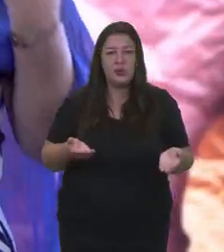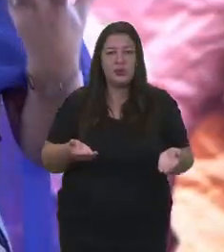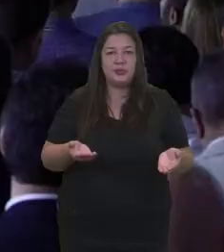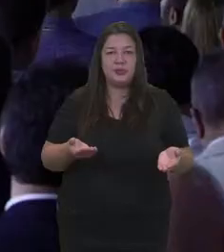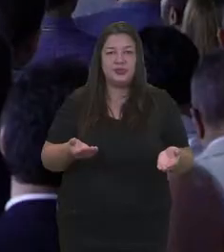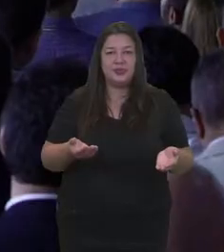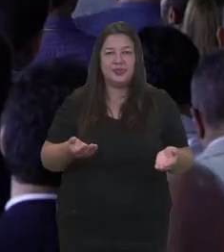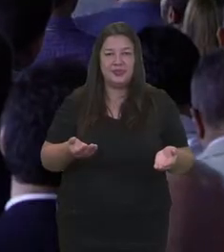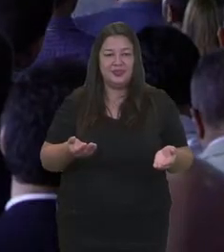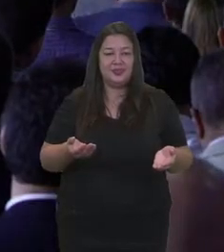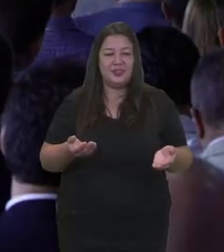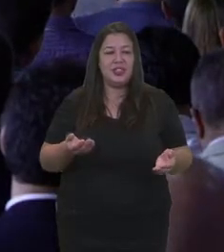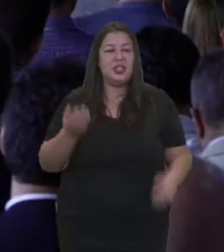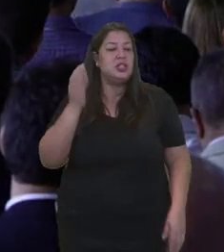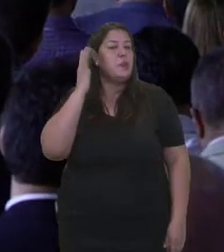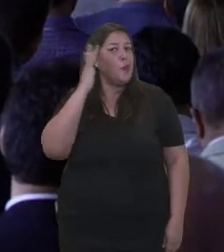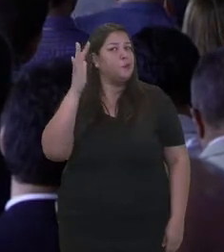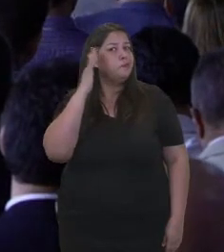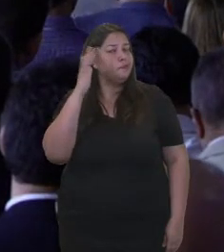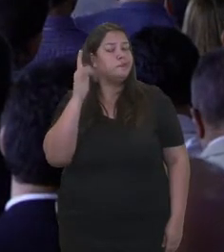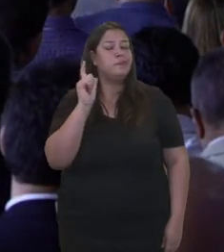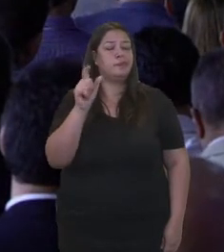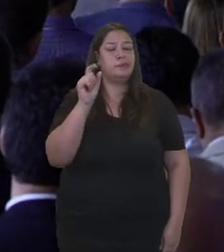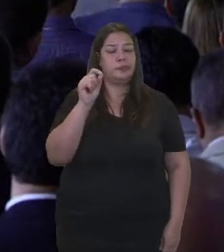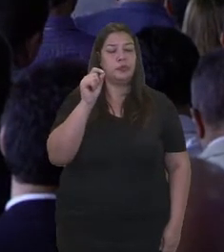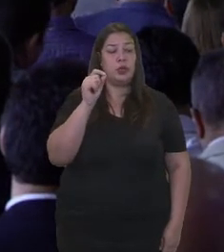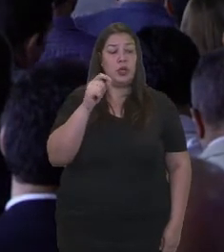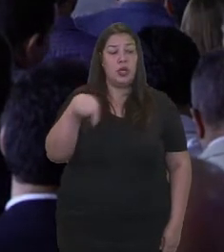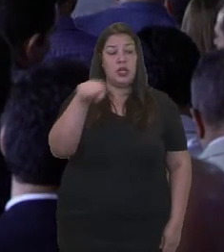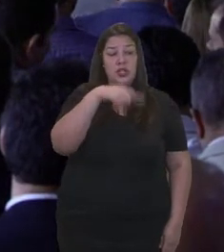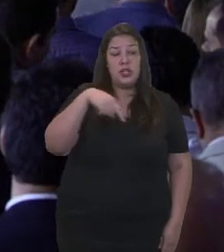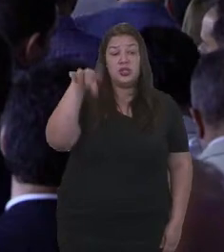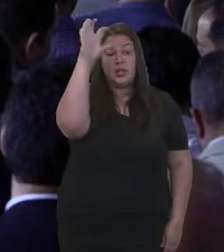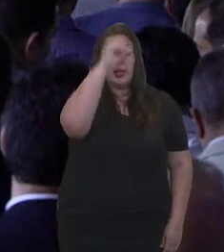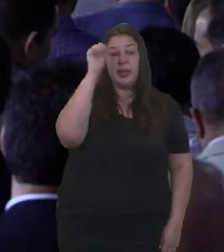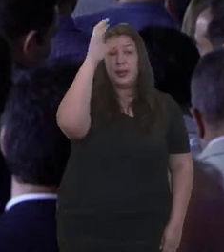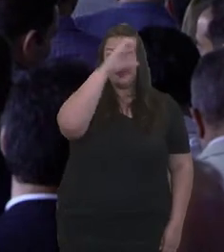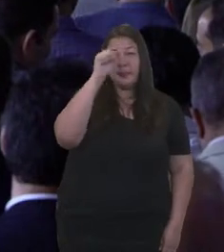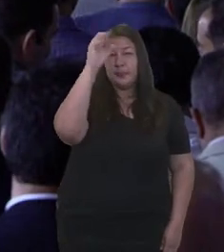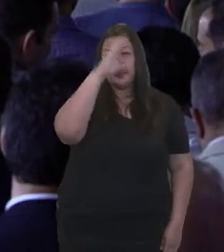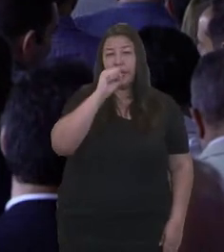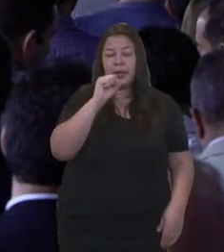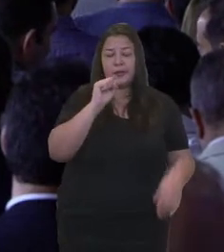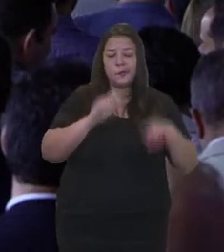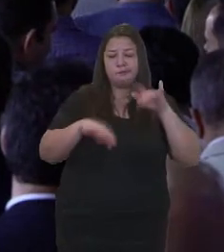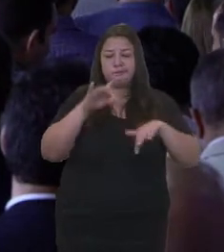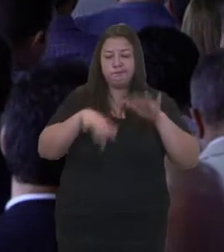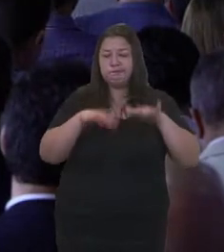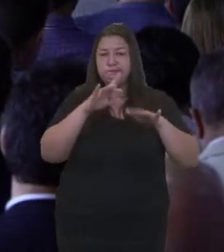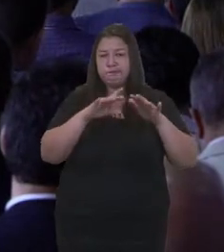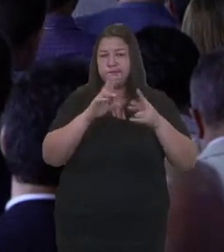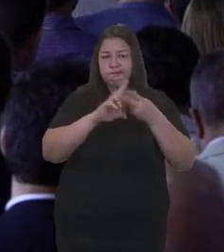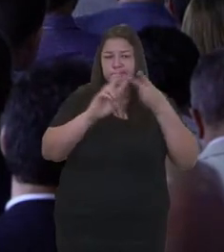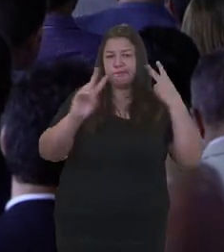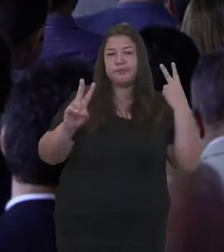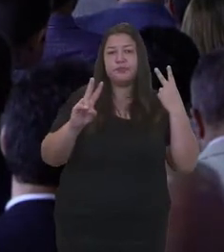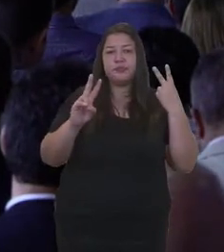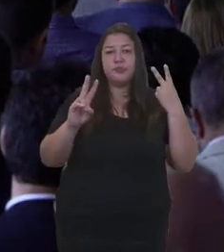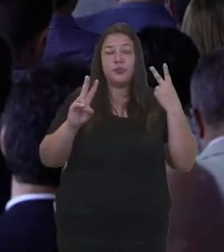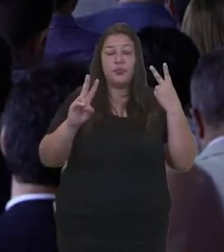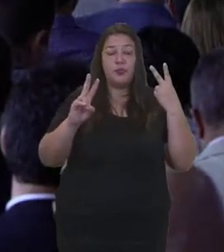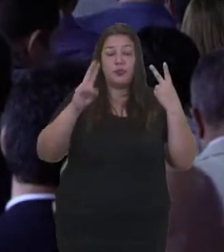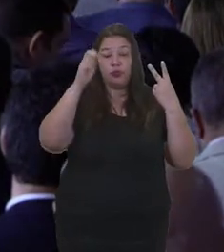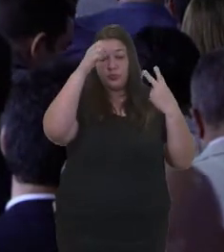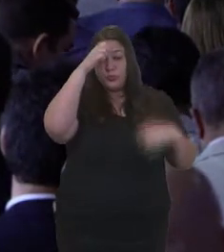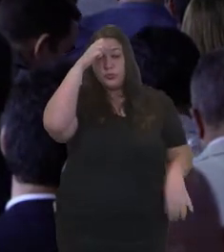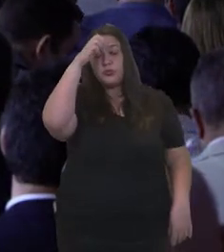And this comprehends also, when we talk about digital technology, we talk about technical knowledge, we